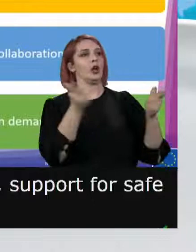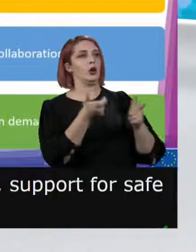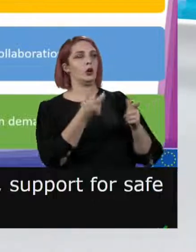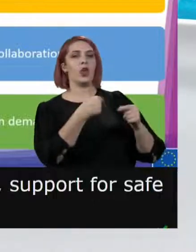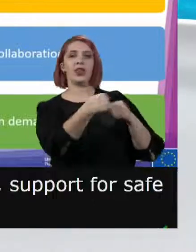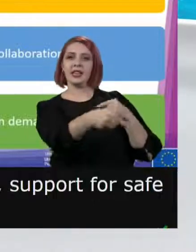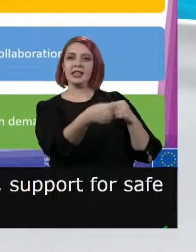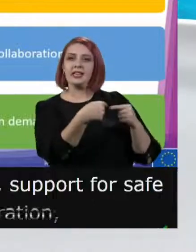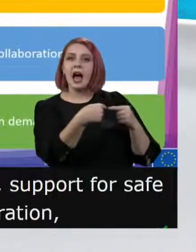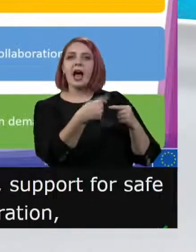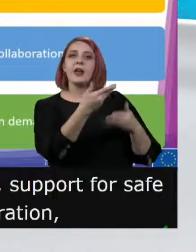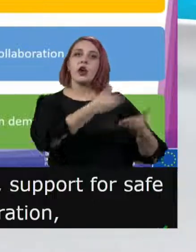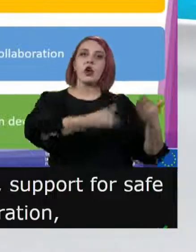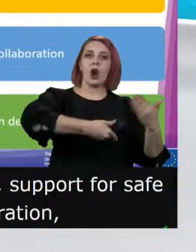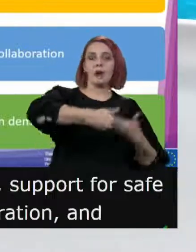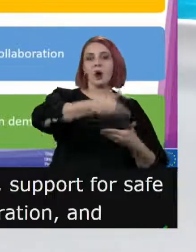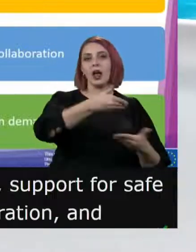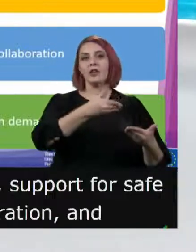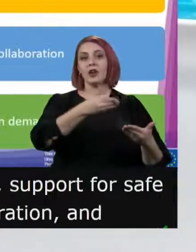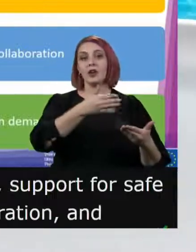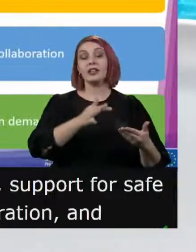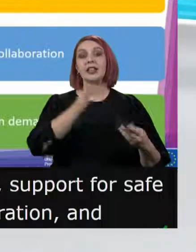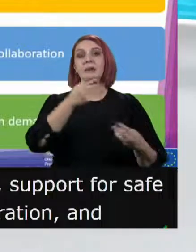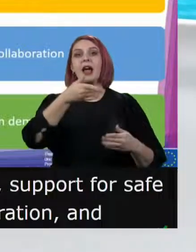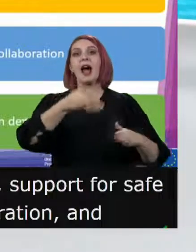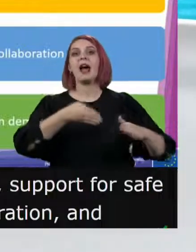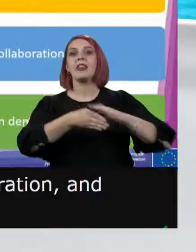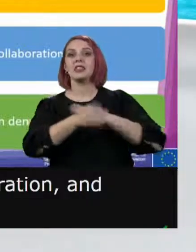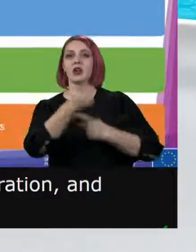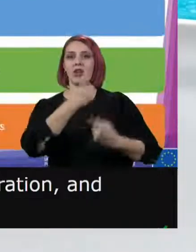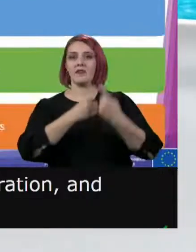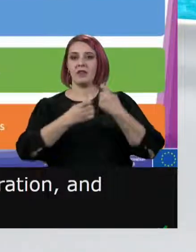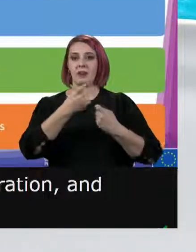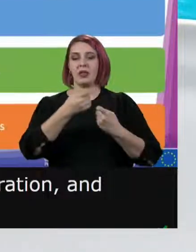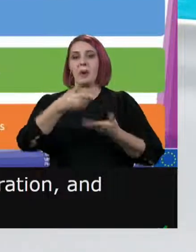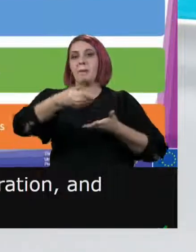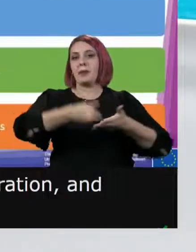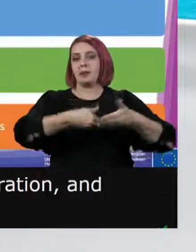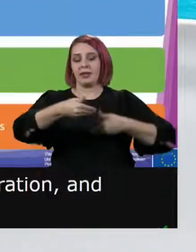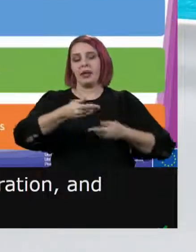have access to information on demand.